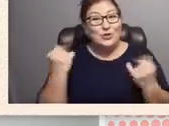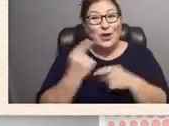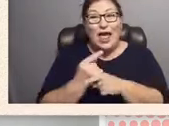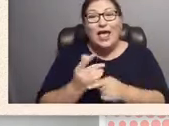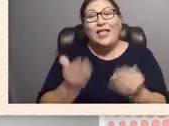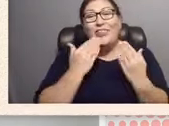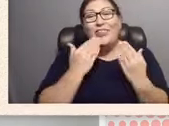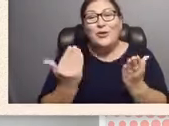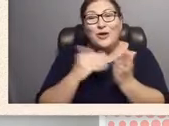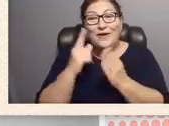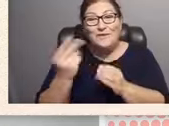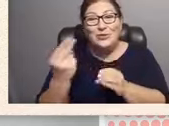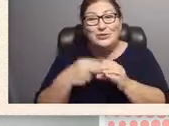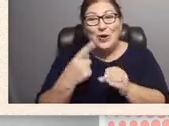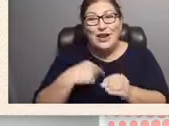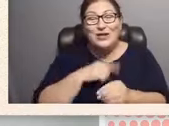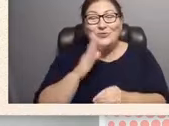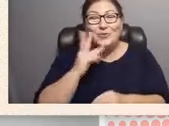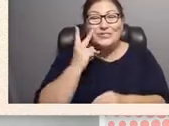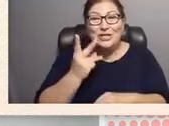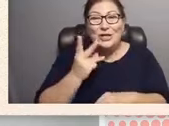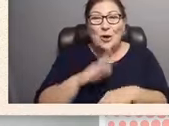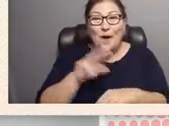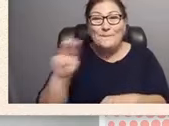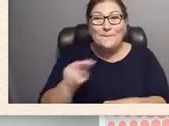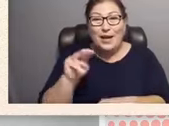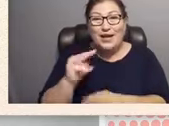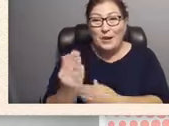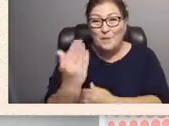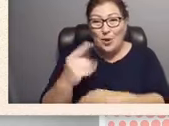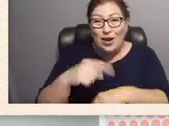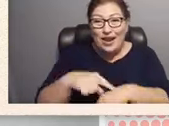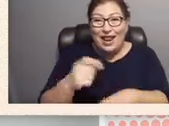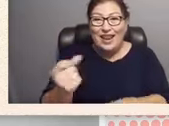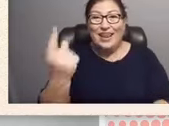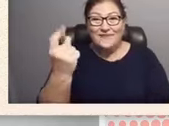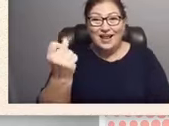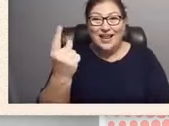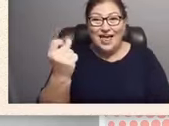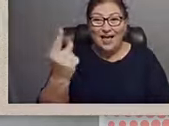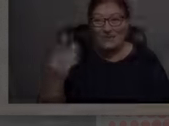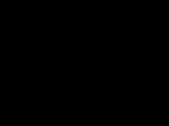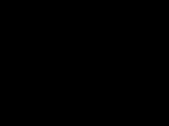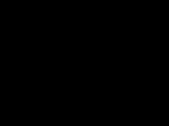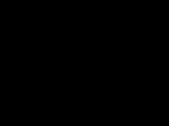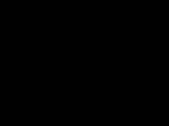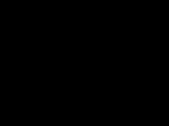for joining us, and we will see you on Monday morning at 11 o'clock. Have a great day, everyone.